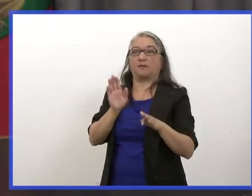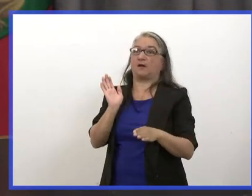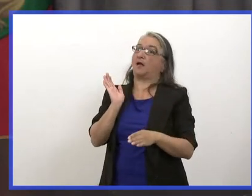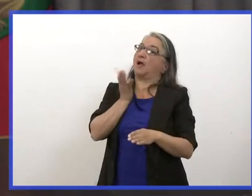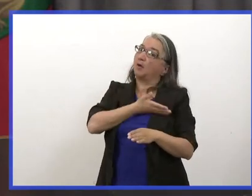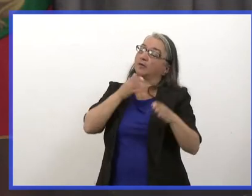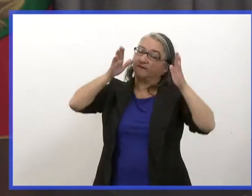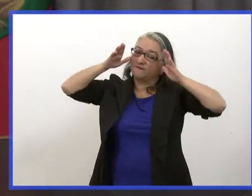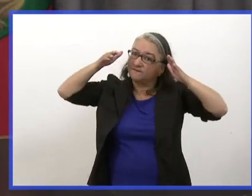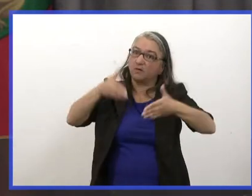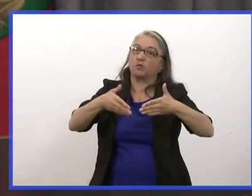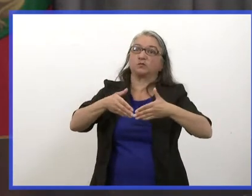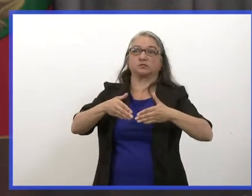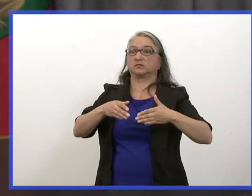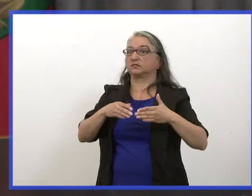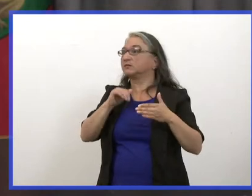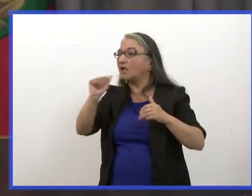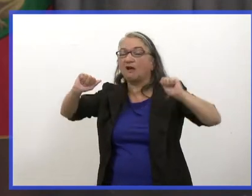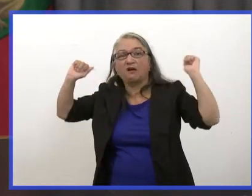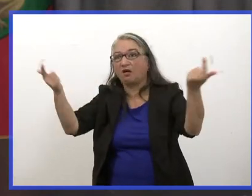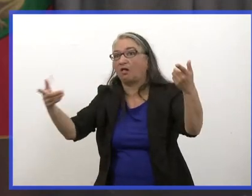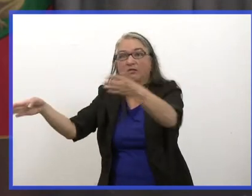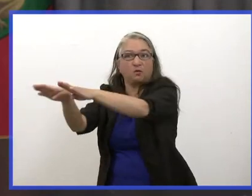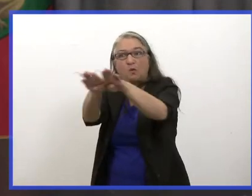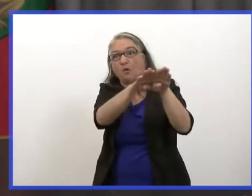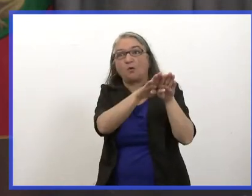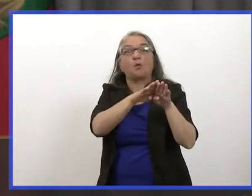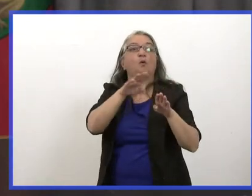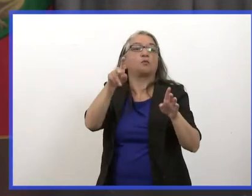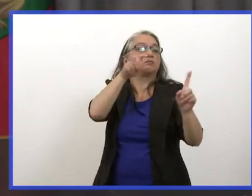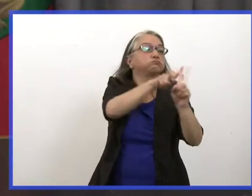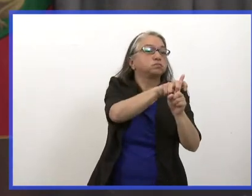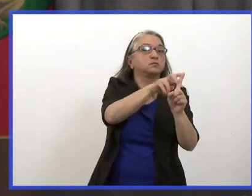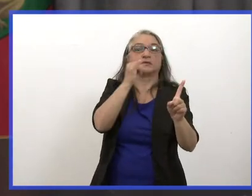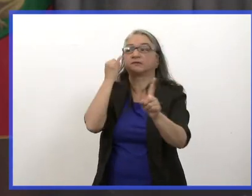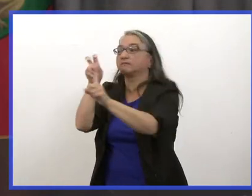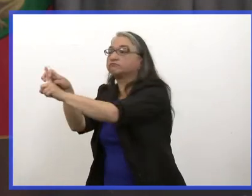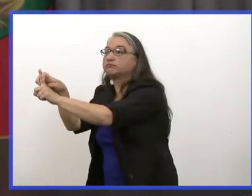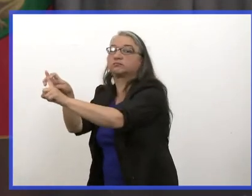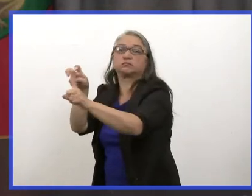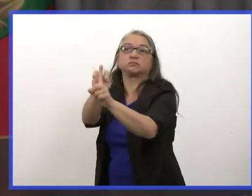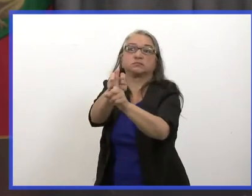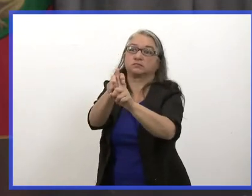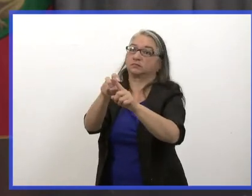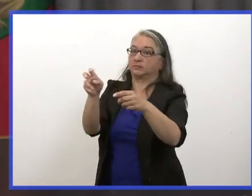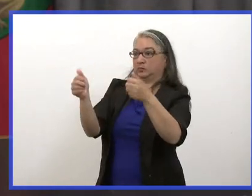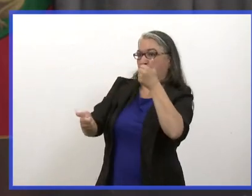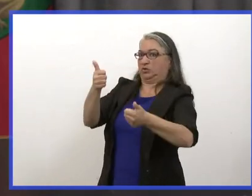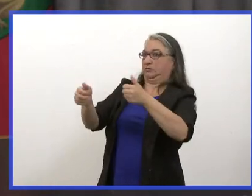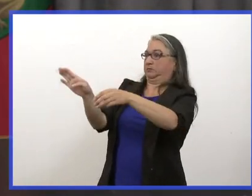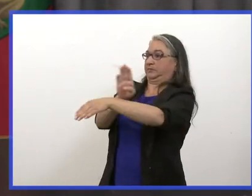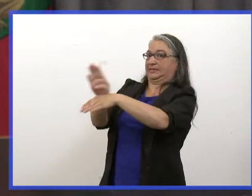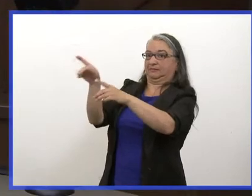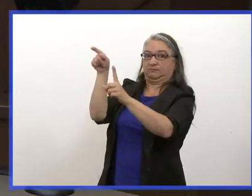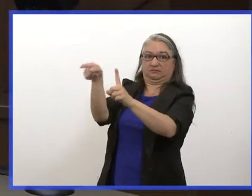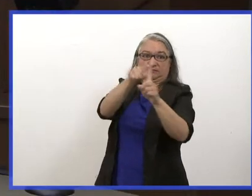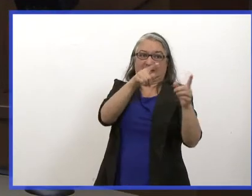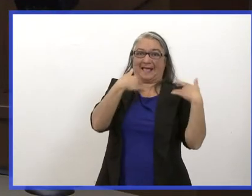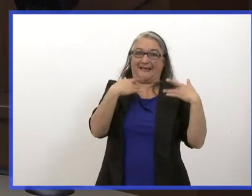closing sector-wide, we're going to focus the targeted approach on where we're seeing transmission.